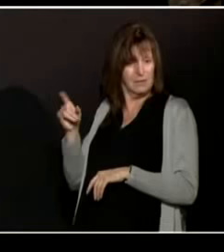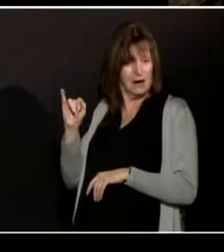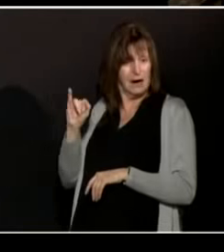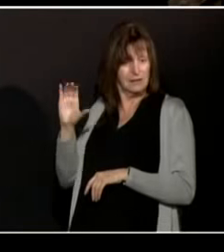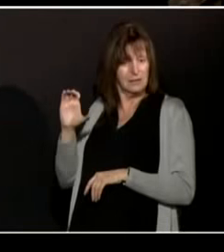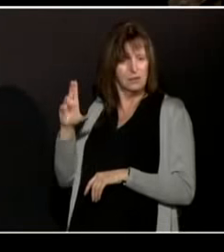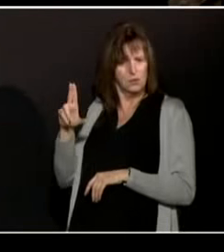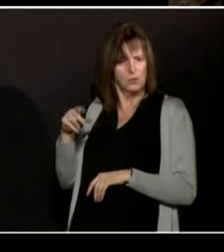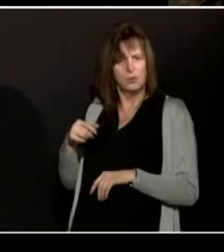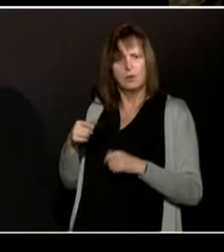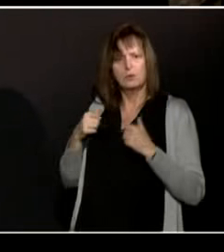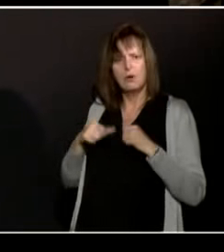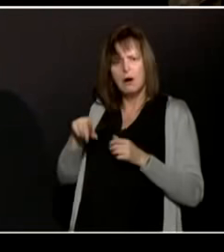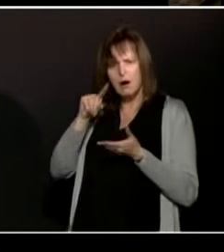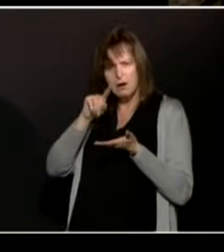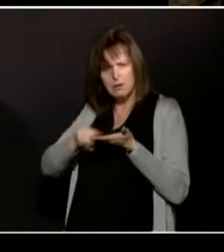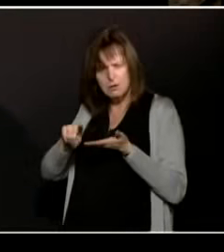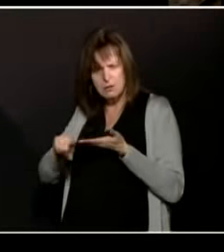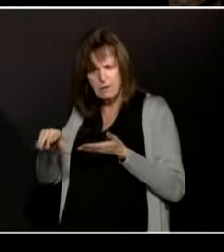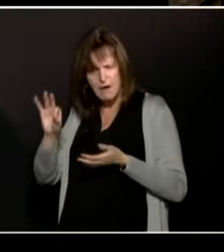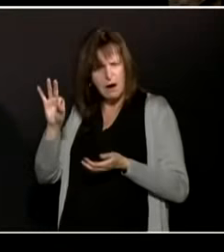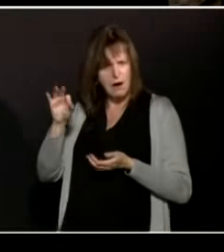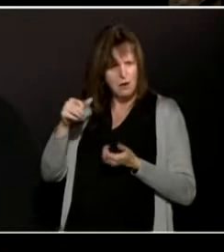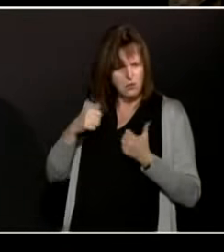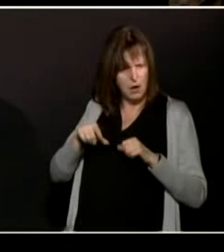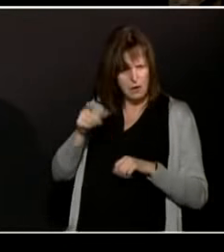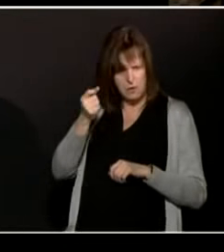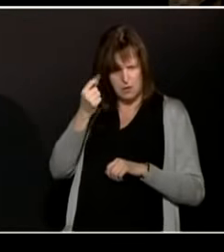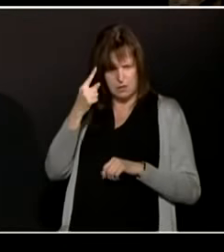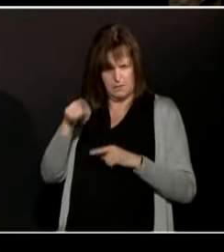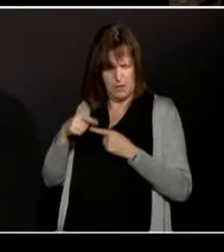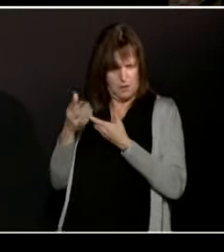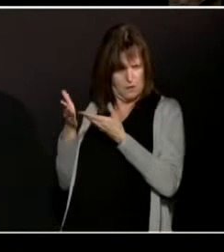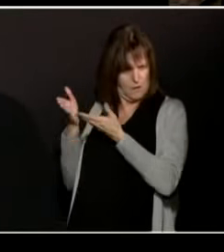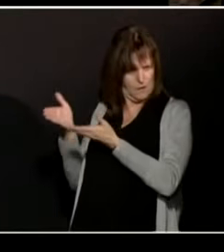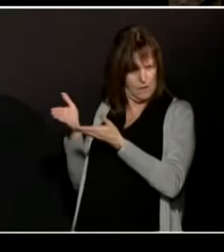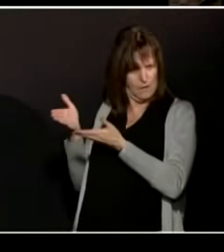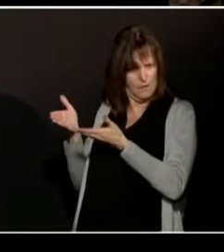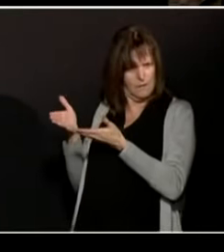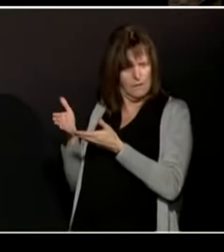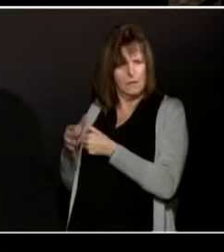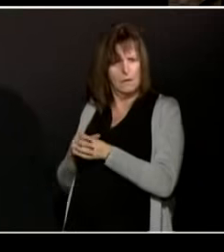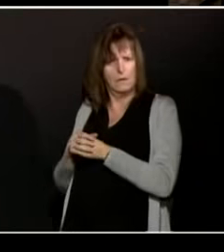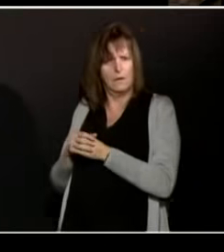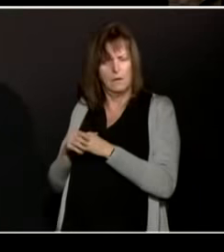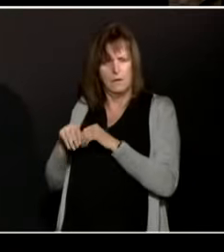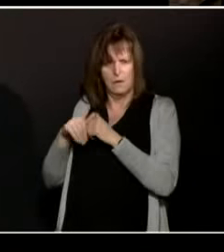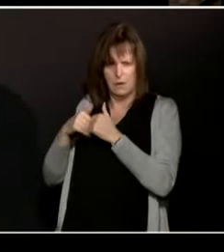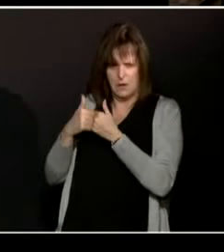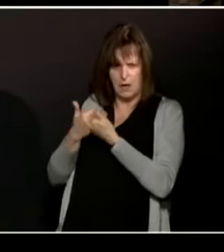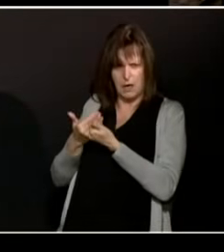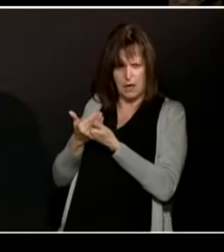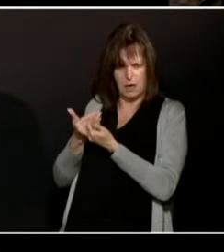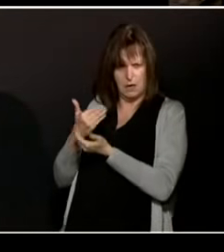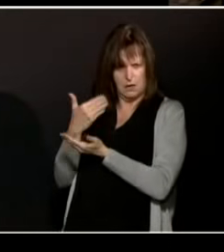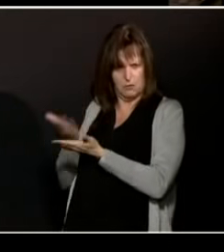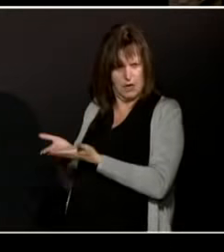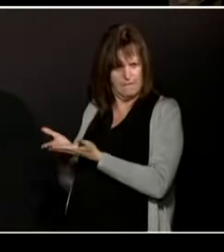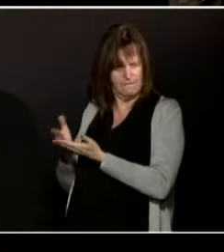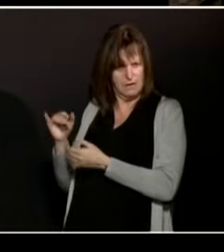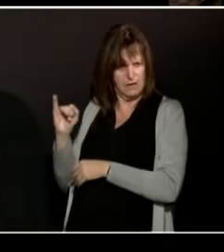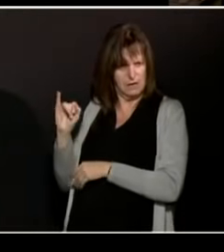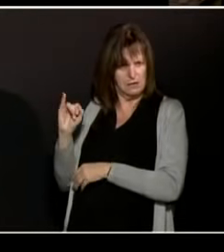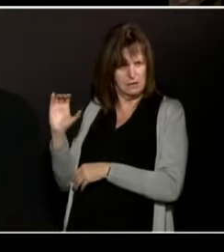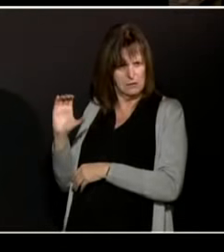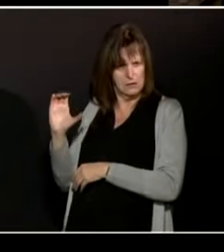is how have those patients wound up in the ICUs? And my question is this, is what are the most